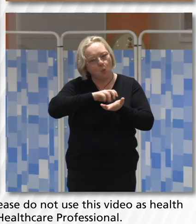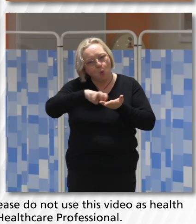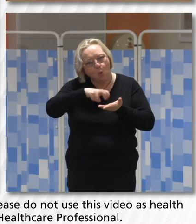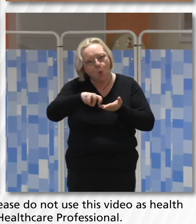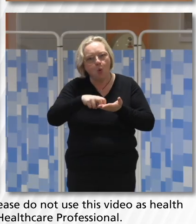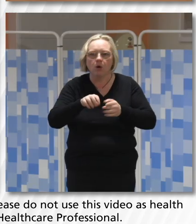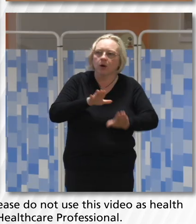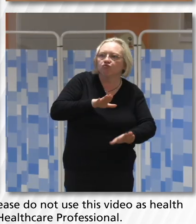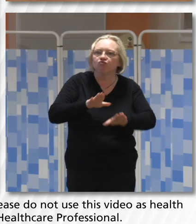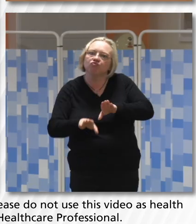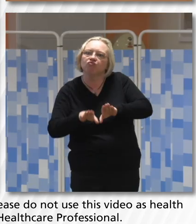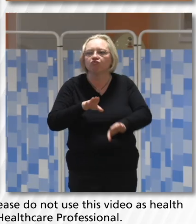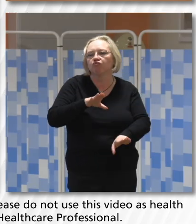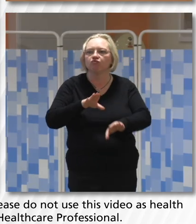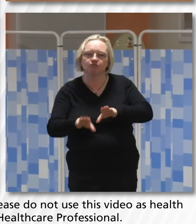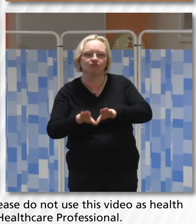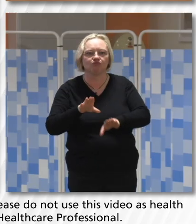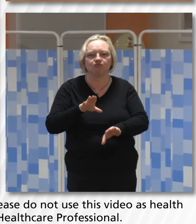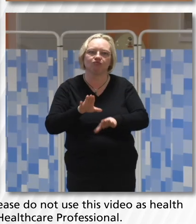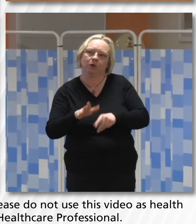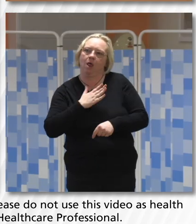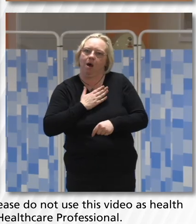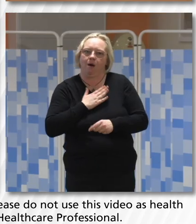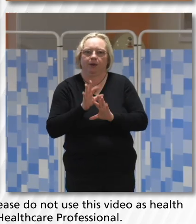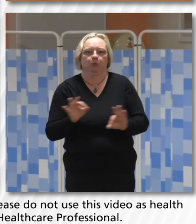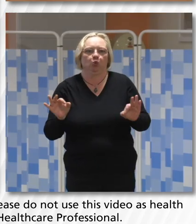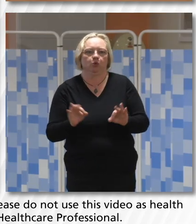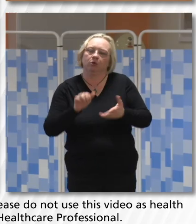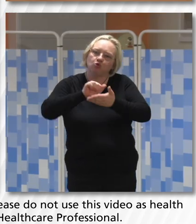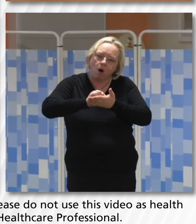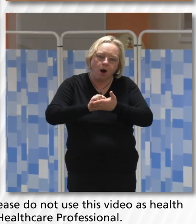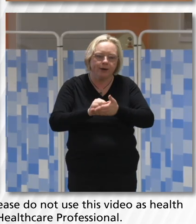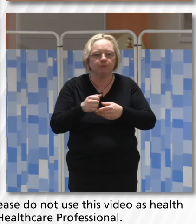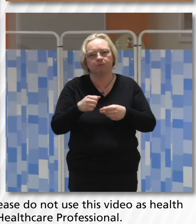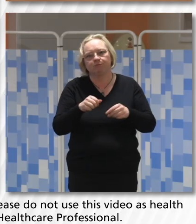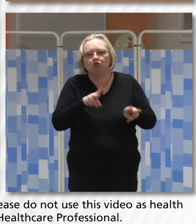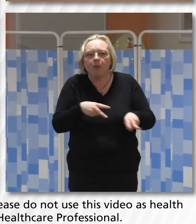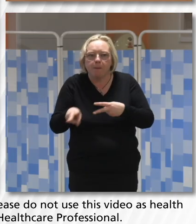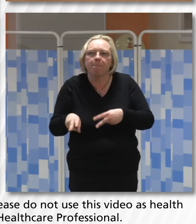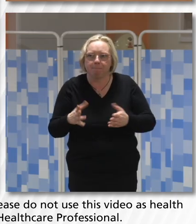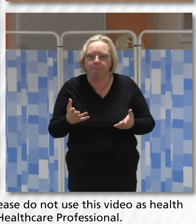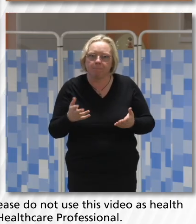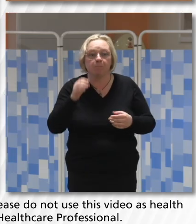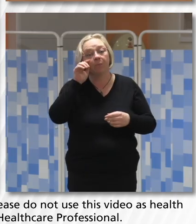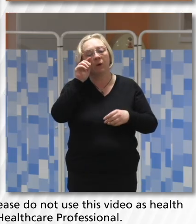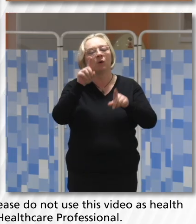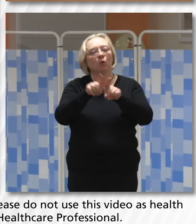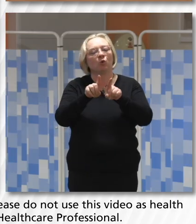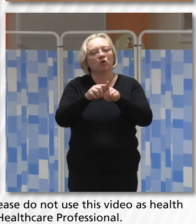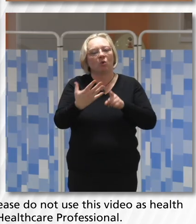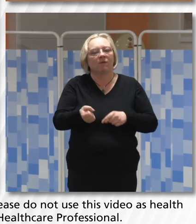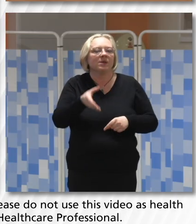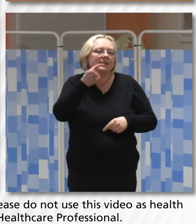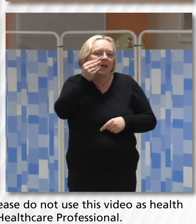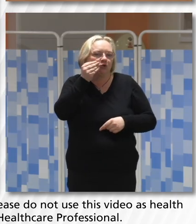and turning and everything just by them playing a song that they really like that's got the right rhythm. And sensory cues are also available that buzz on